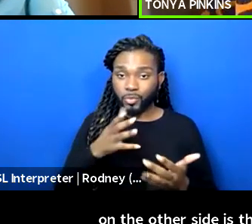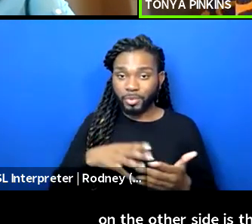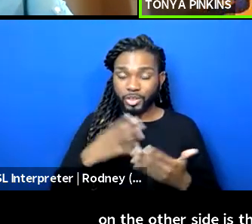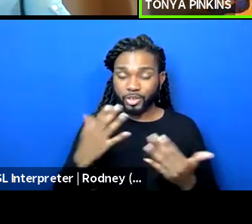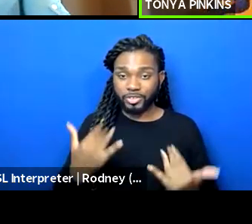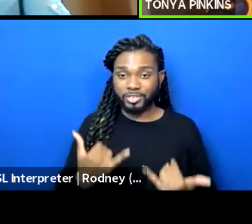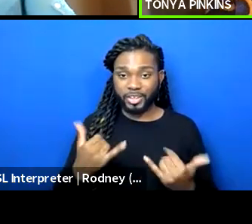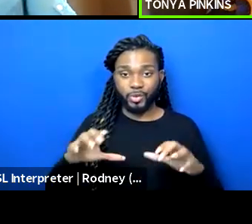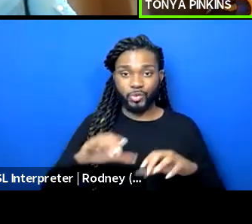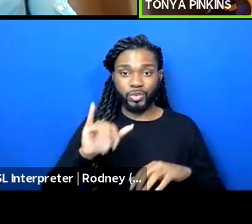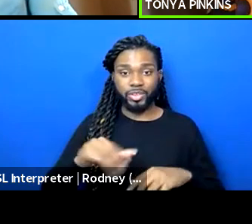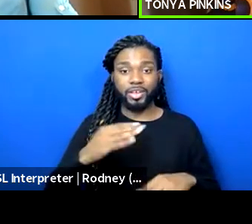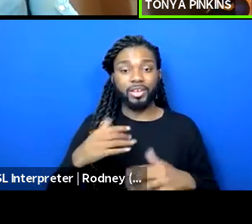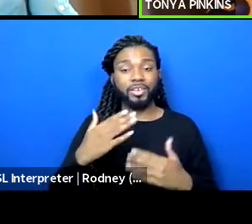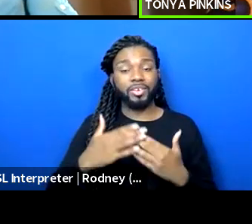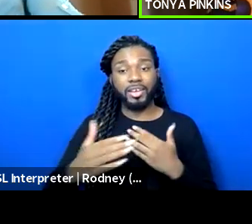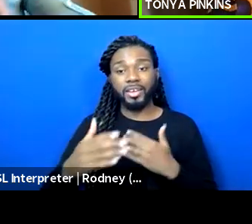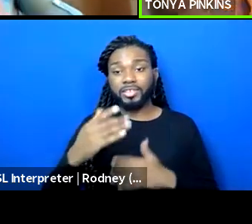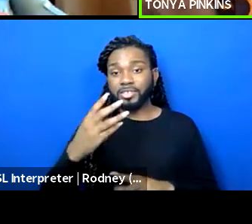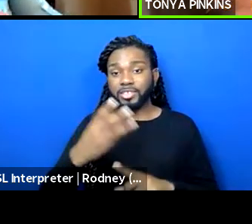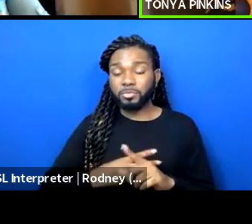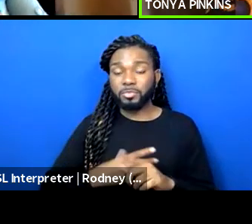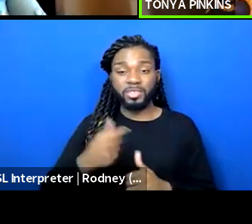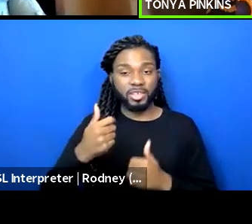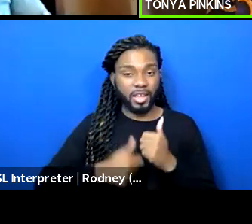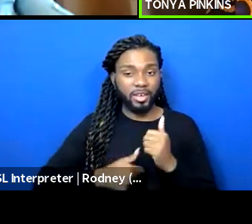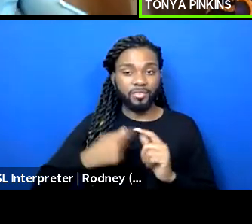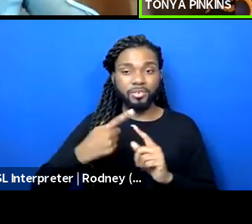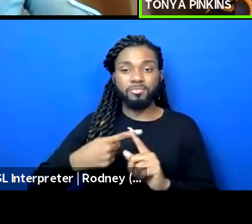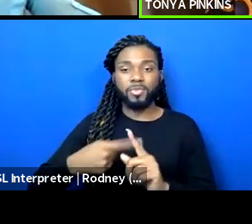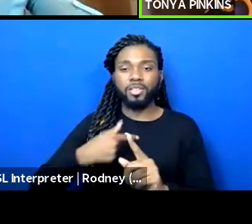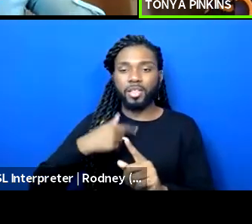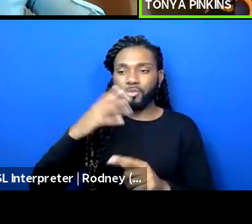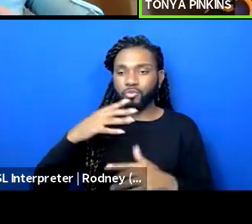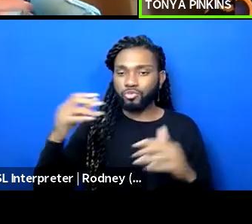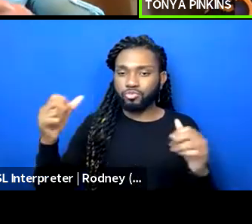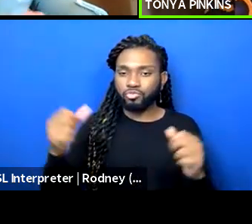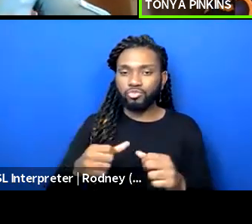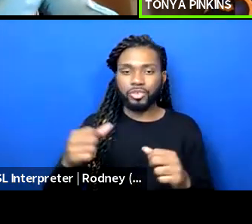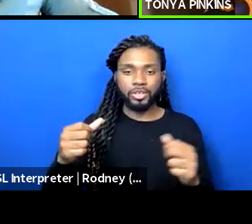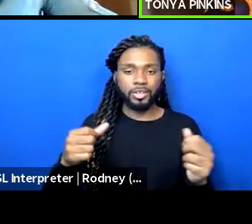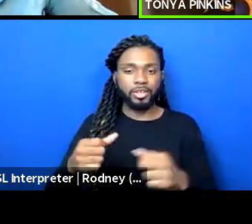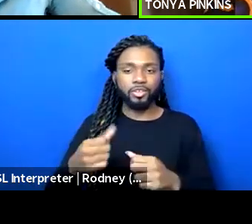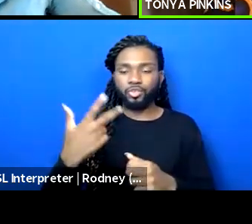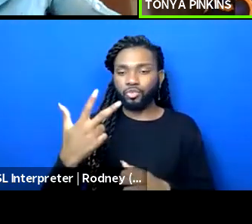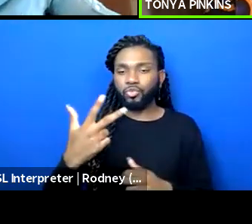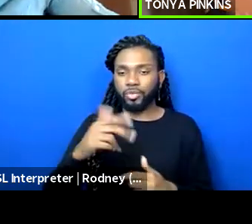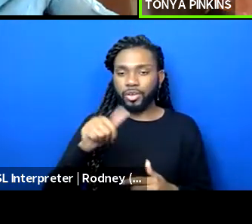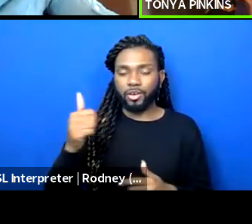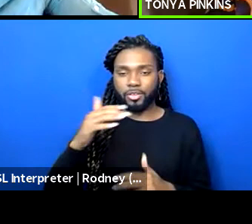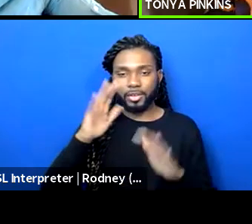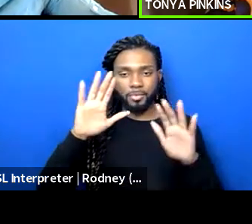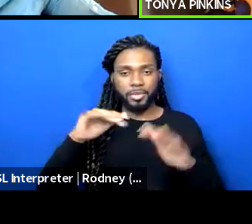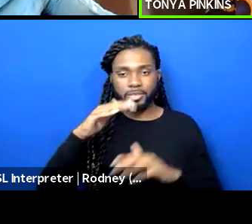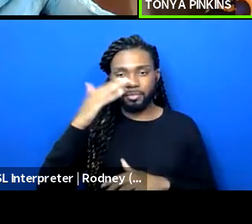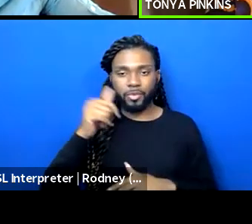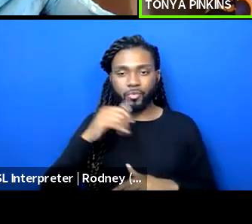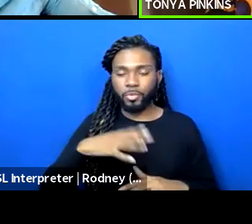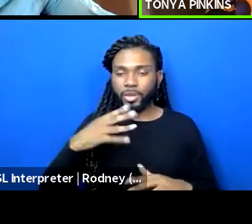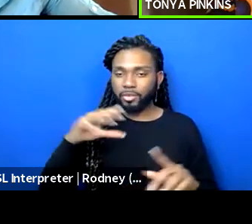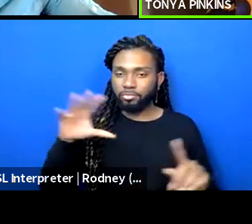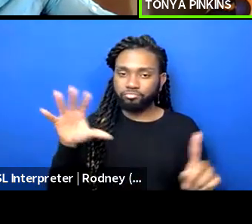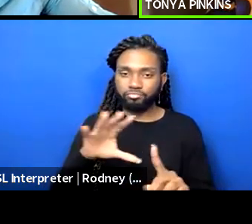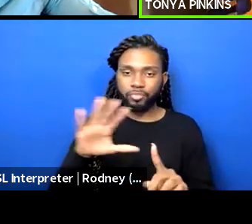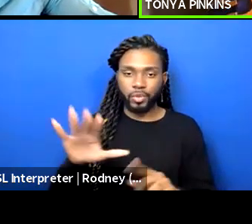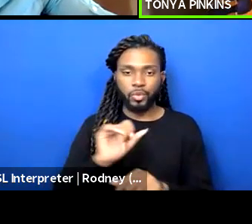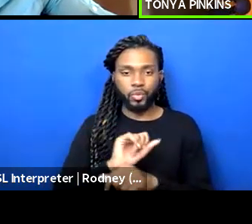And in the next 6 months, every month, I'm going to bring in three other amazing Black women to center them in the work that they're